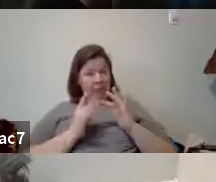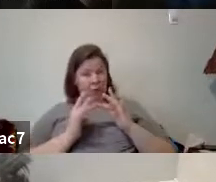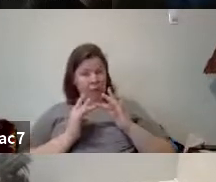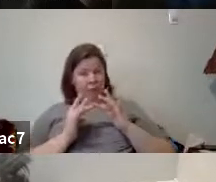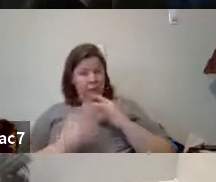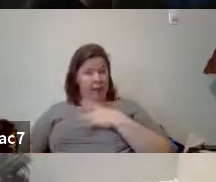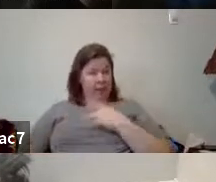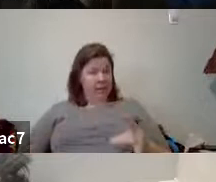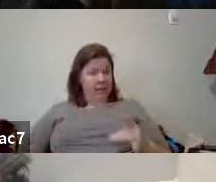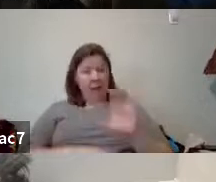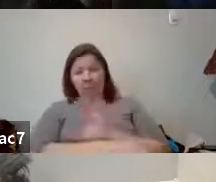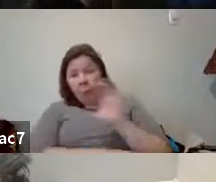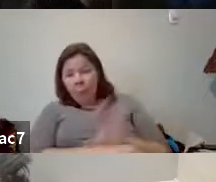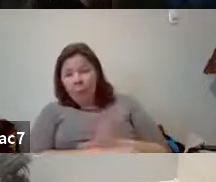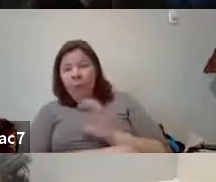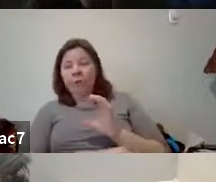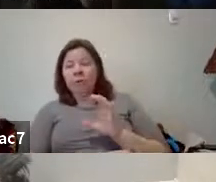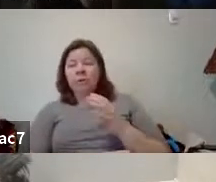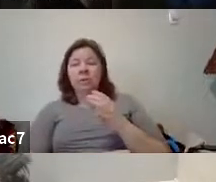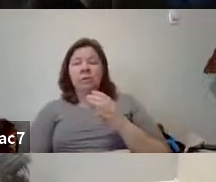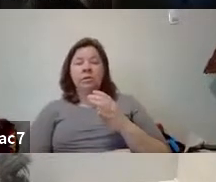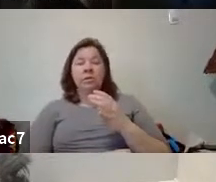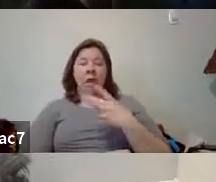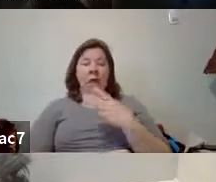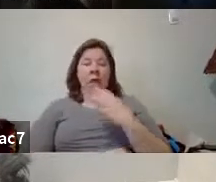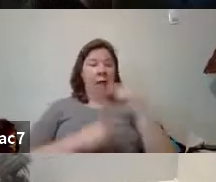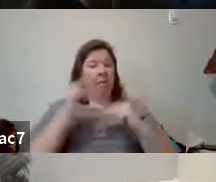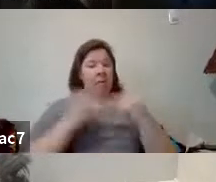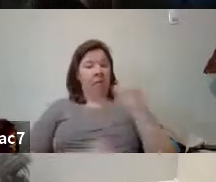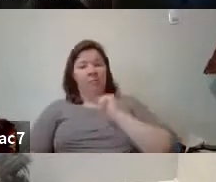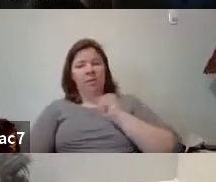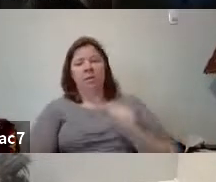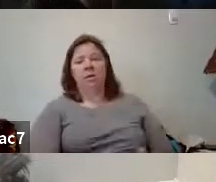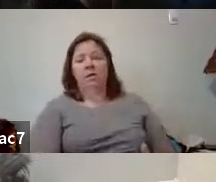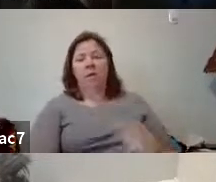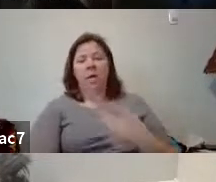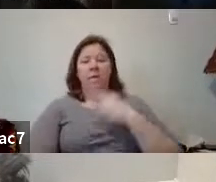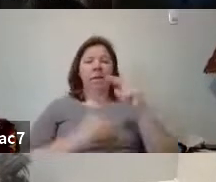like computers, you like things to build. I'm a builder. I like to